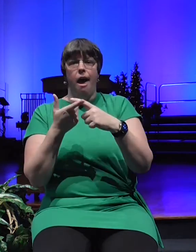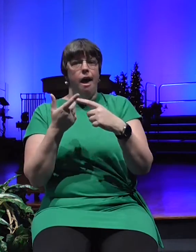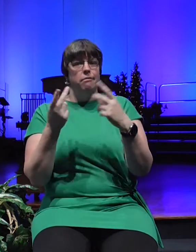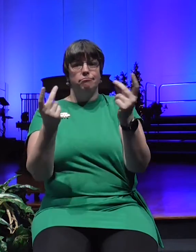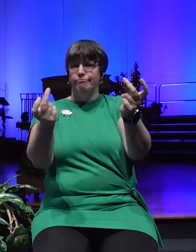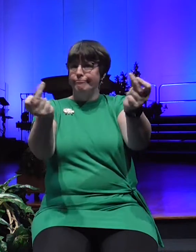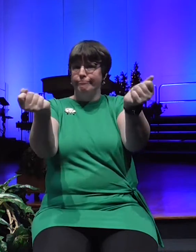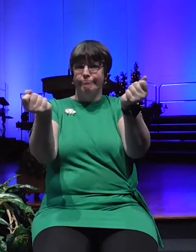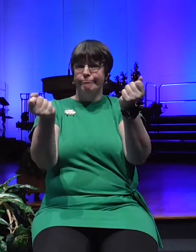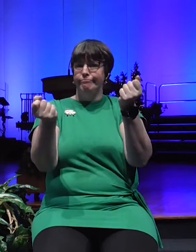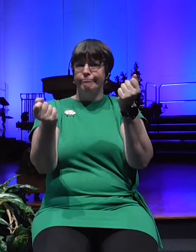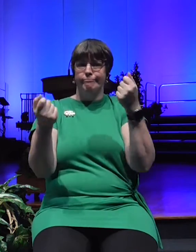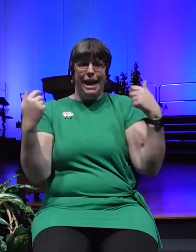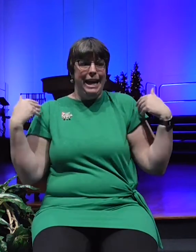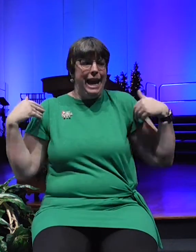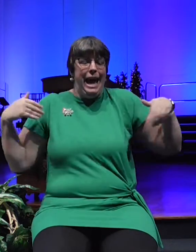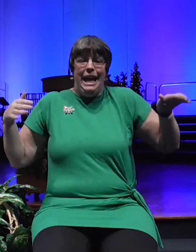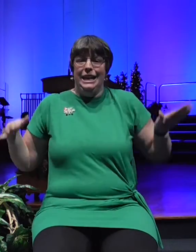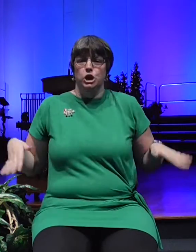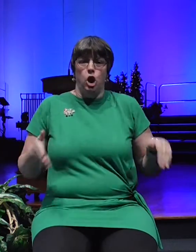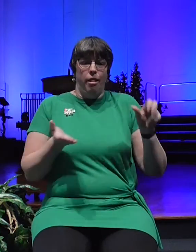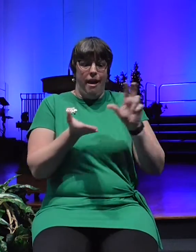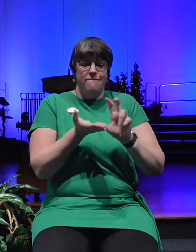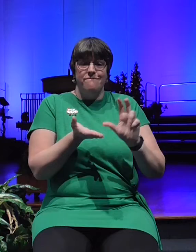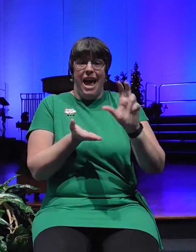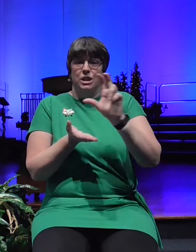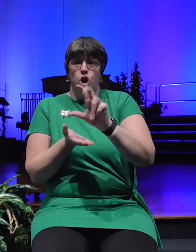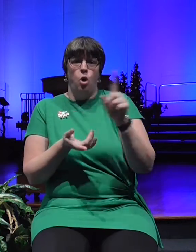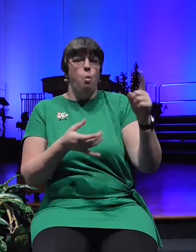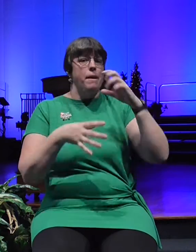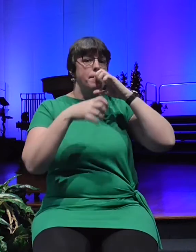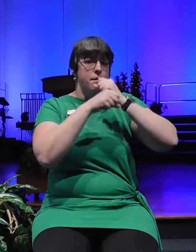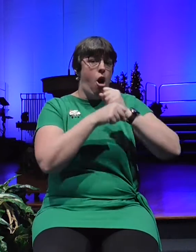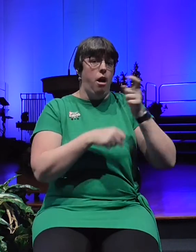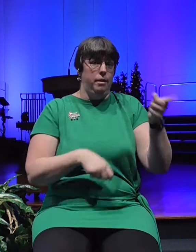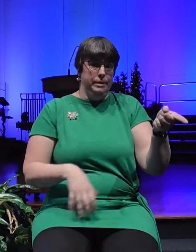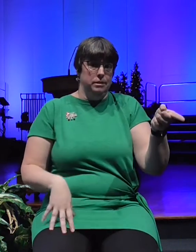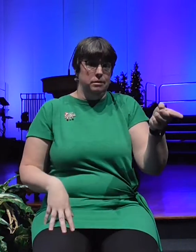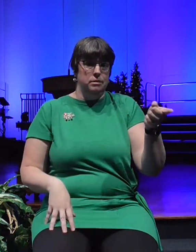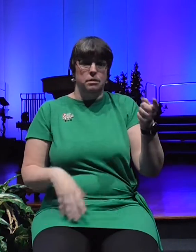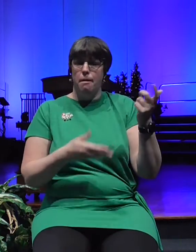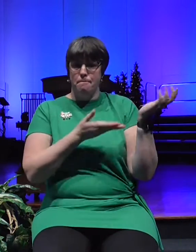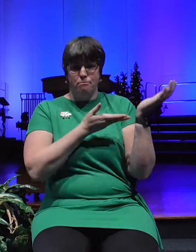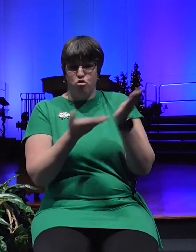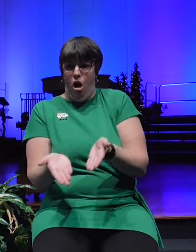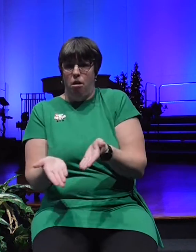blue, an angel investor showed up who wanted to remain anonymous, who